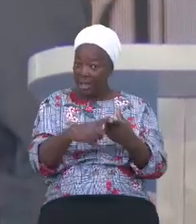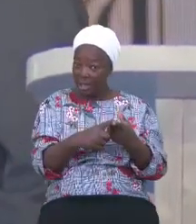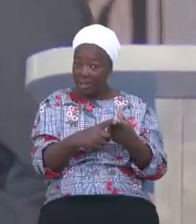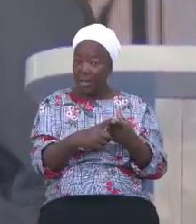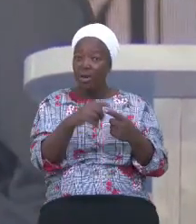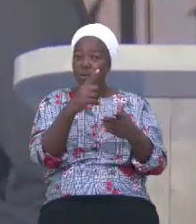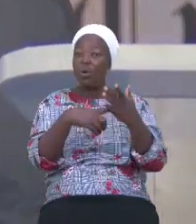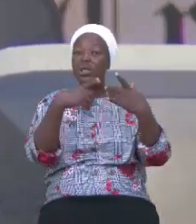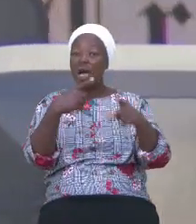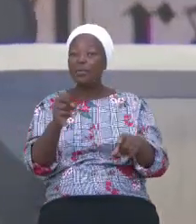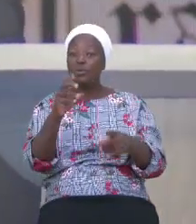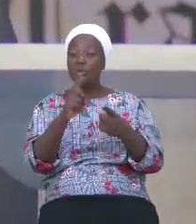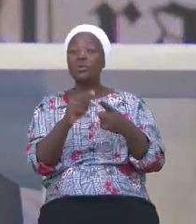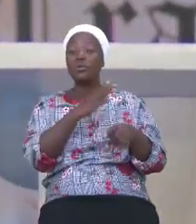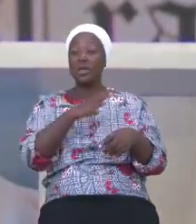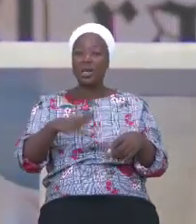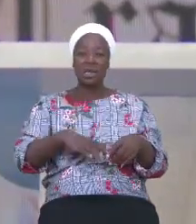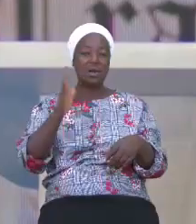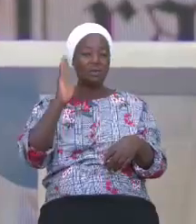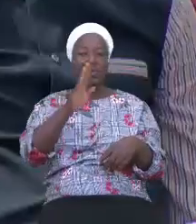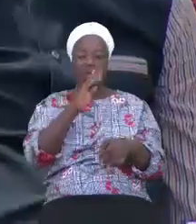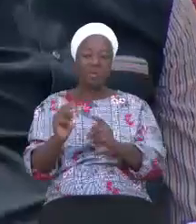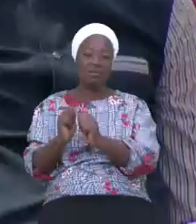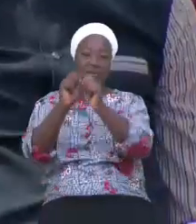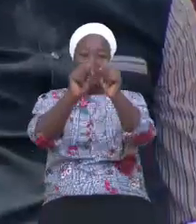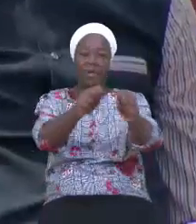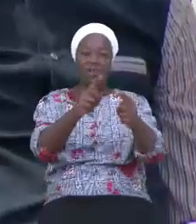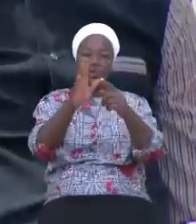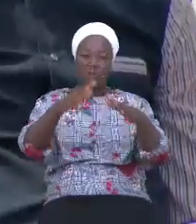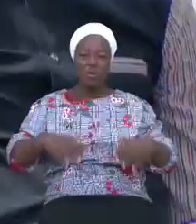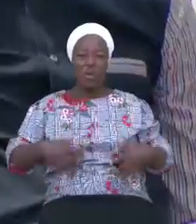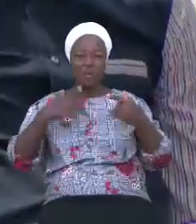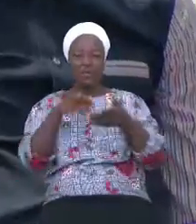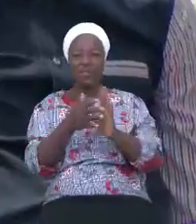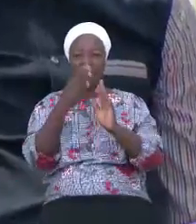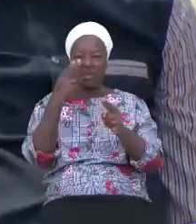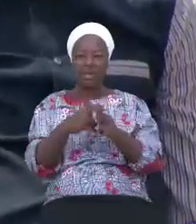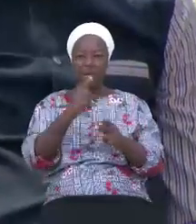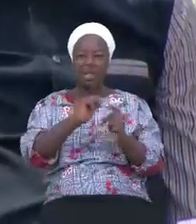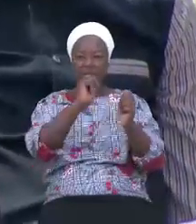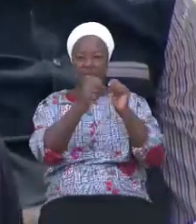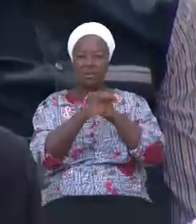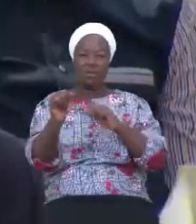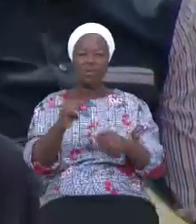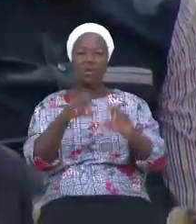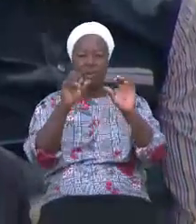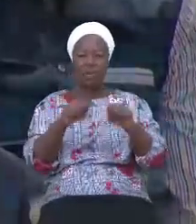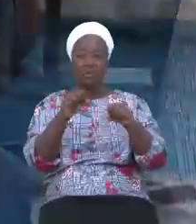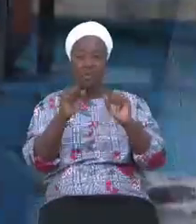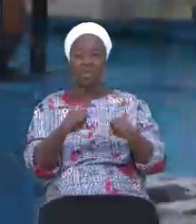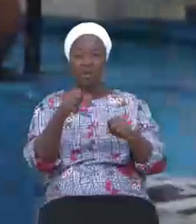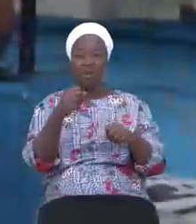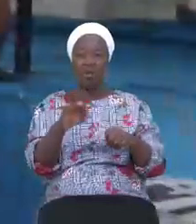what happens to Christ will be transferred to your life. The transforming possibilities of